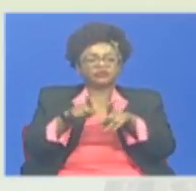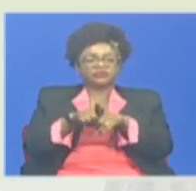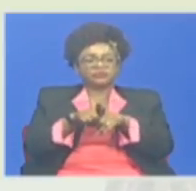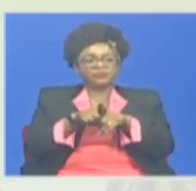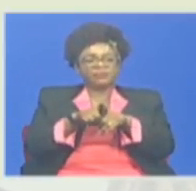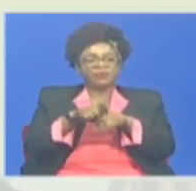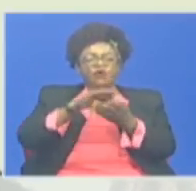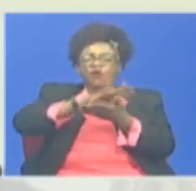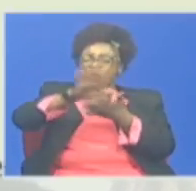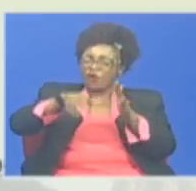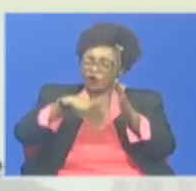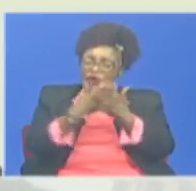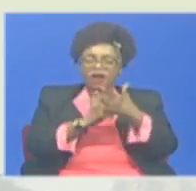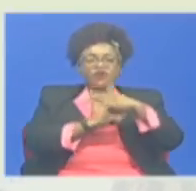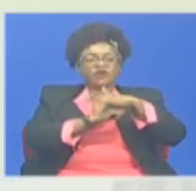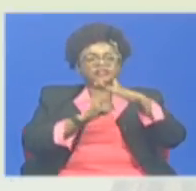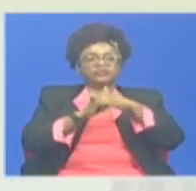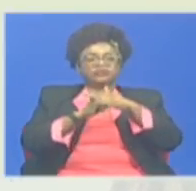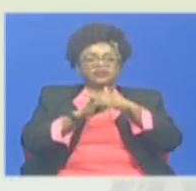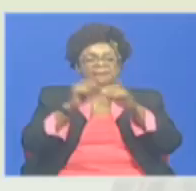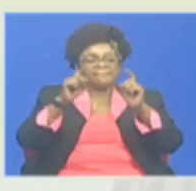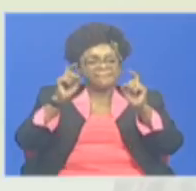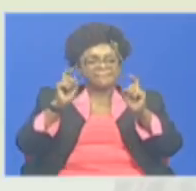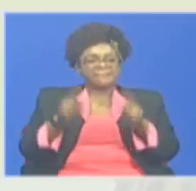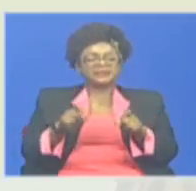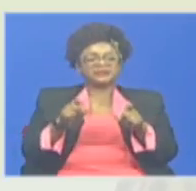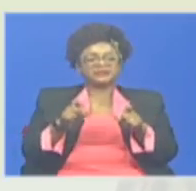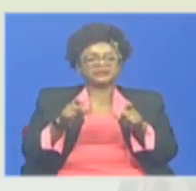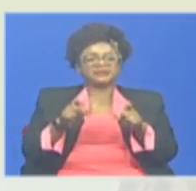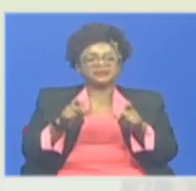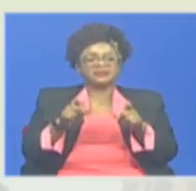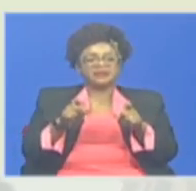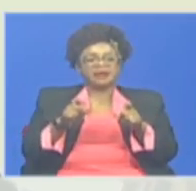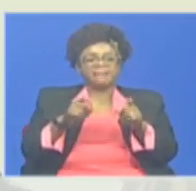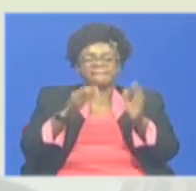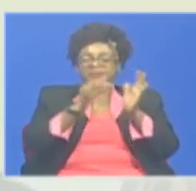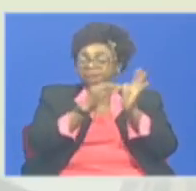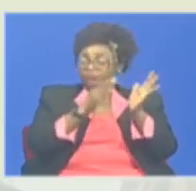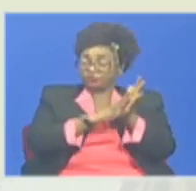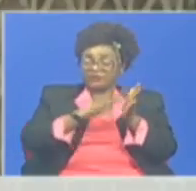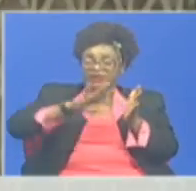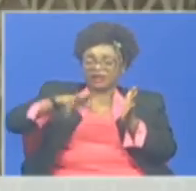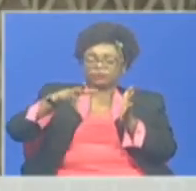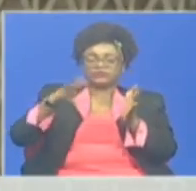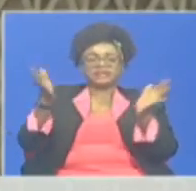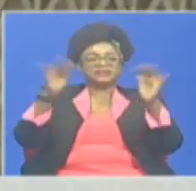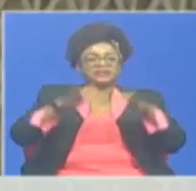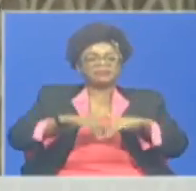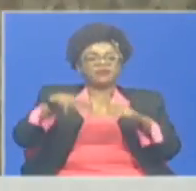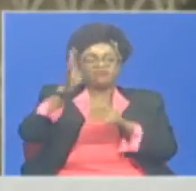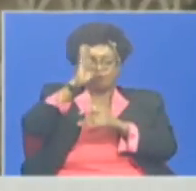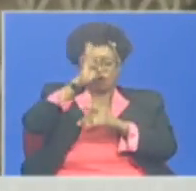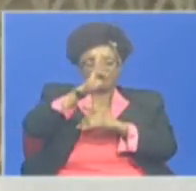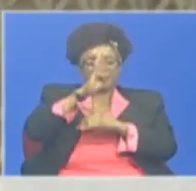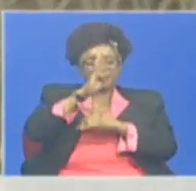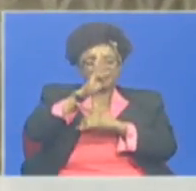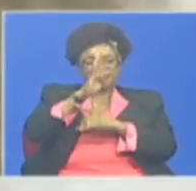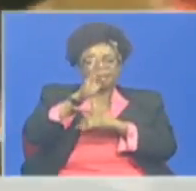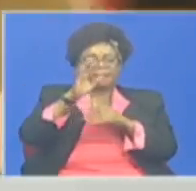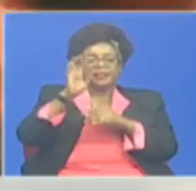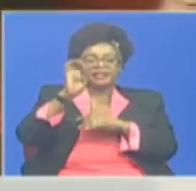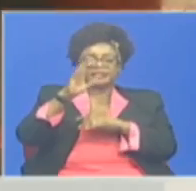all donations must be appropriated in the County Assembly of Bungoma. The EACC is now